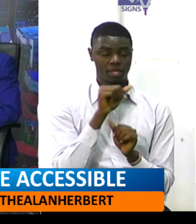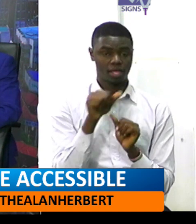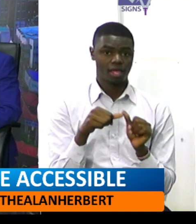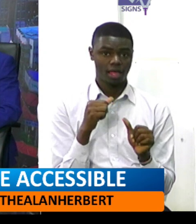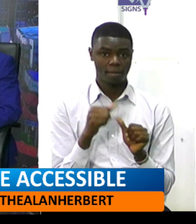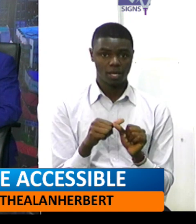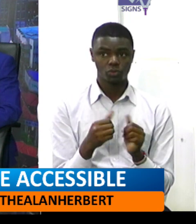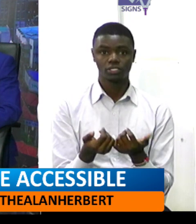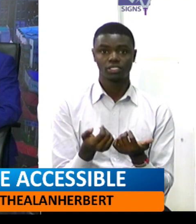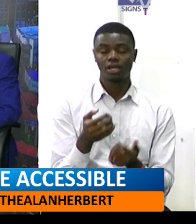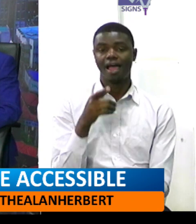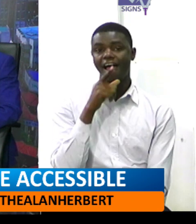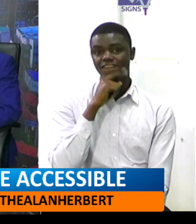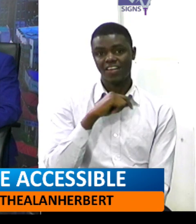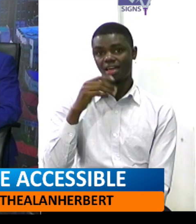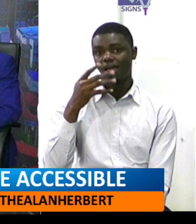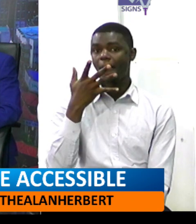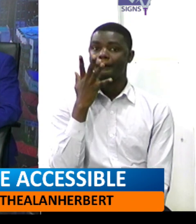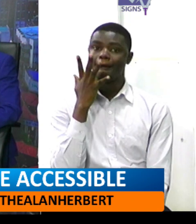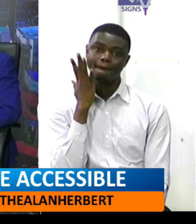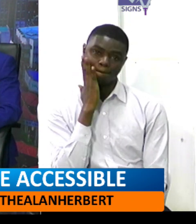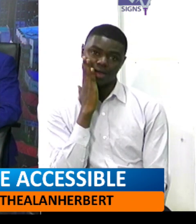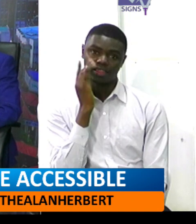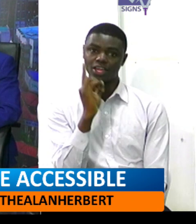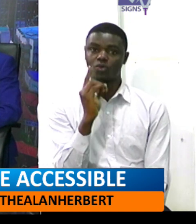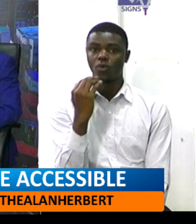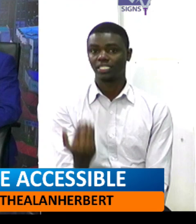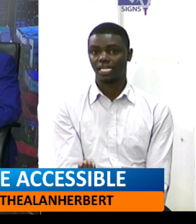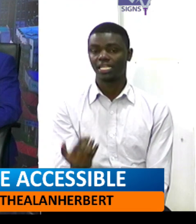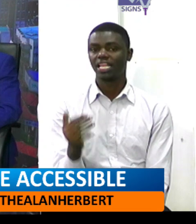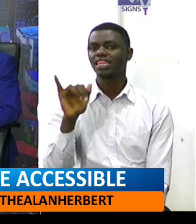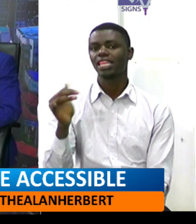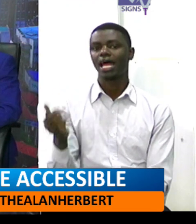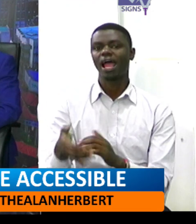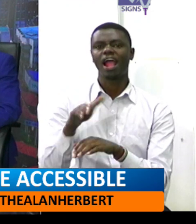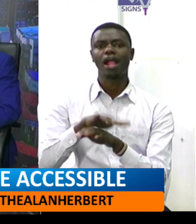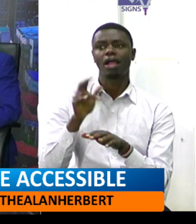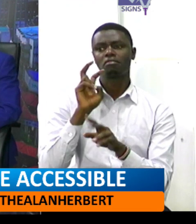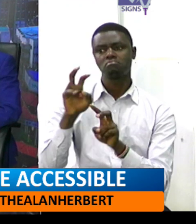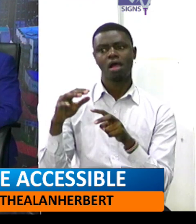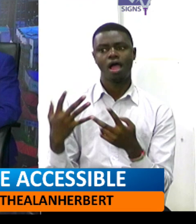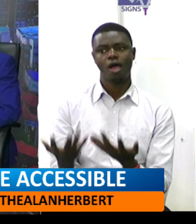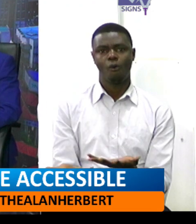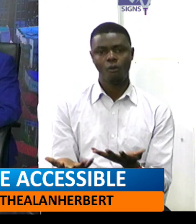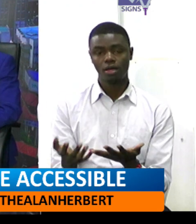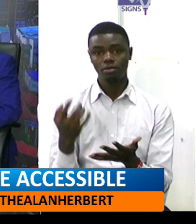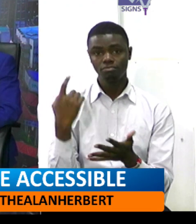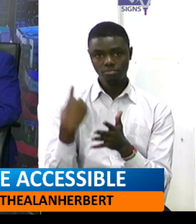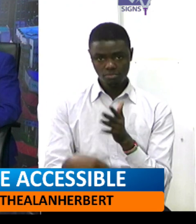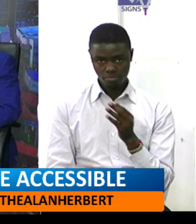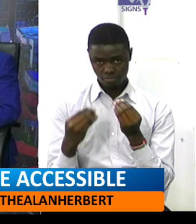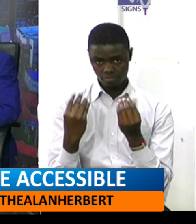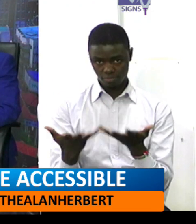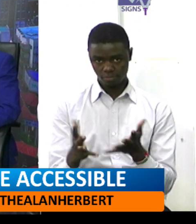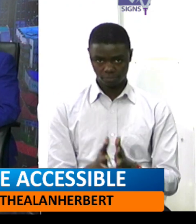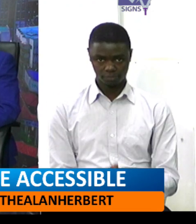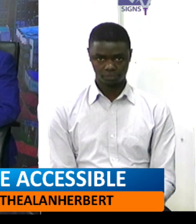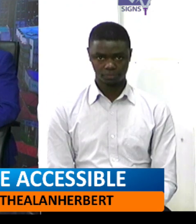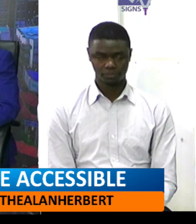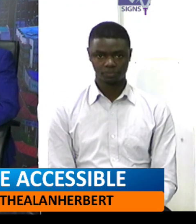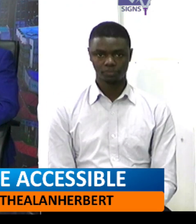about a father, mother, and one child. How would that cover also look like, and what would be the cost?